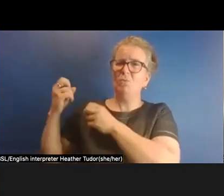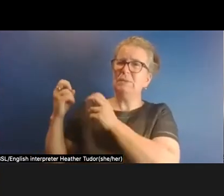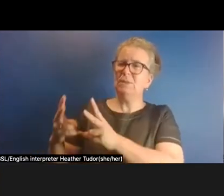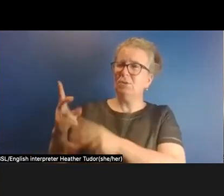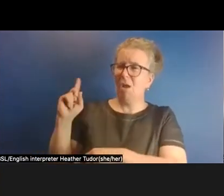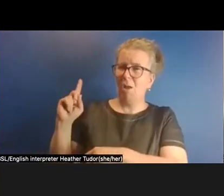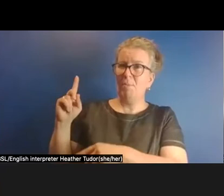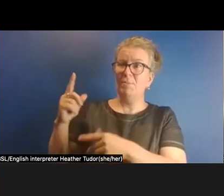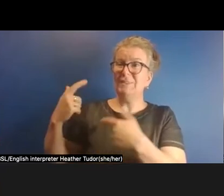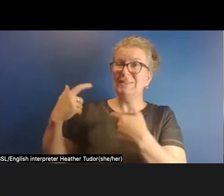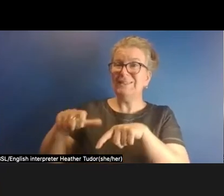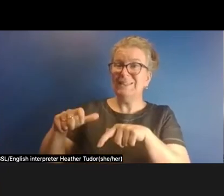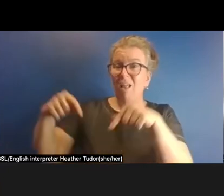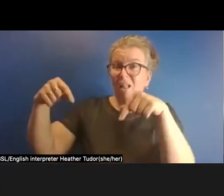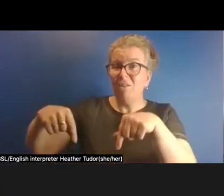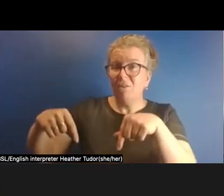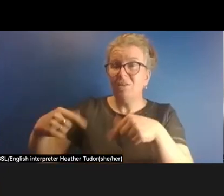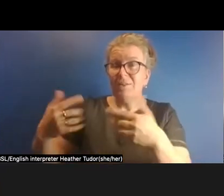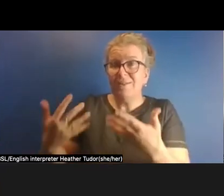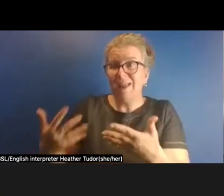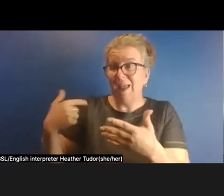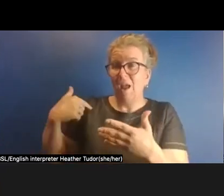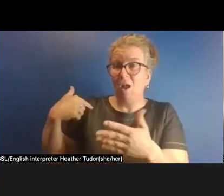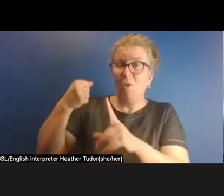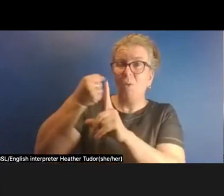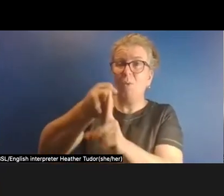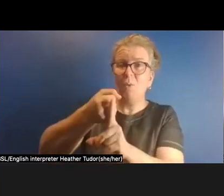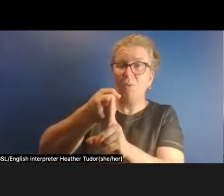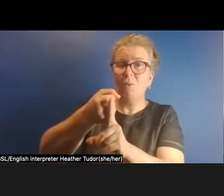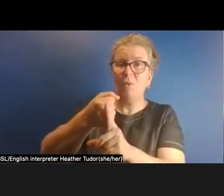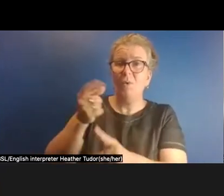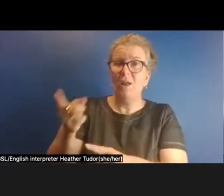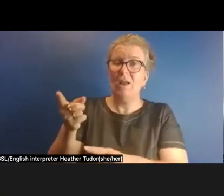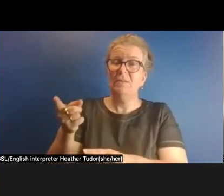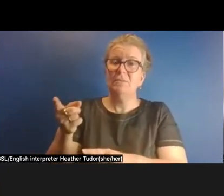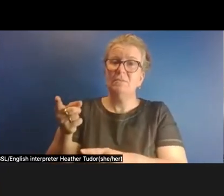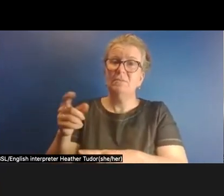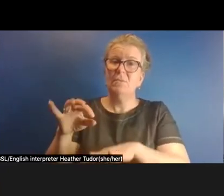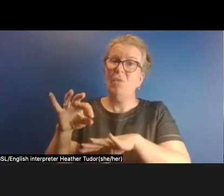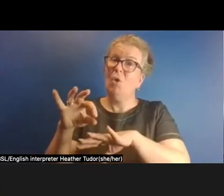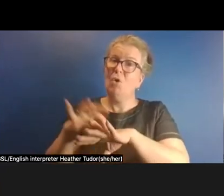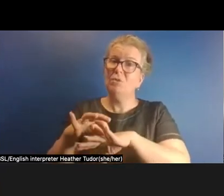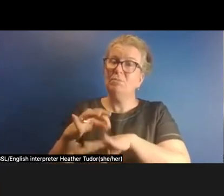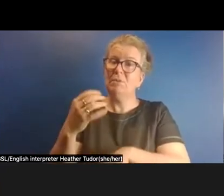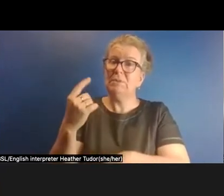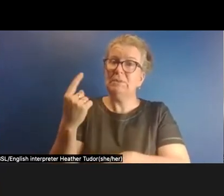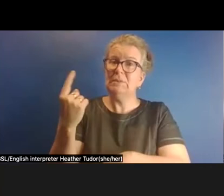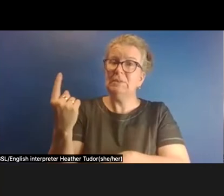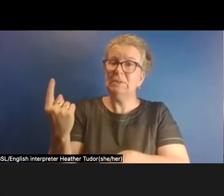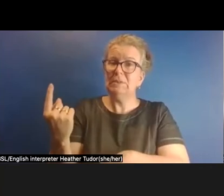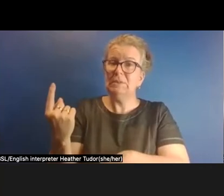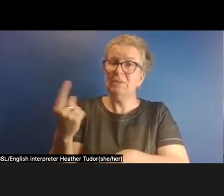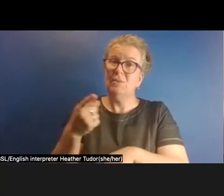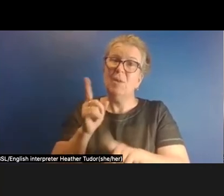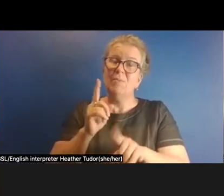on people's lives, and even the husband who is saying, oh, I didn't want my husband to hurt